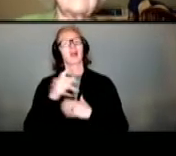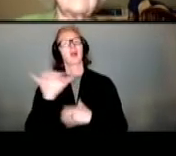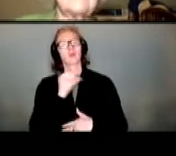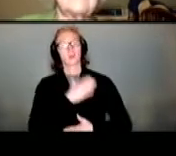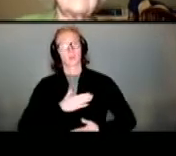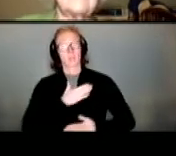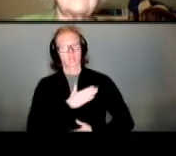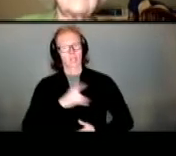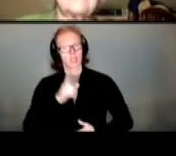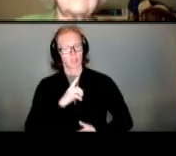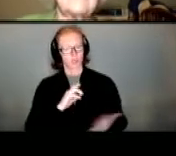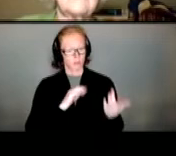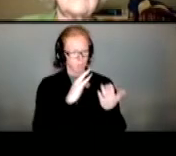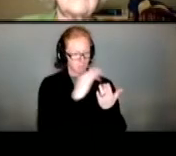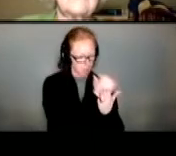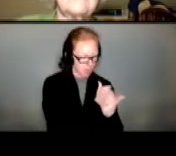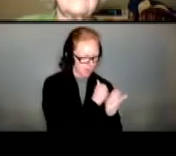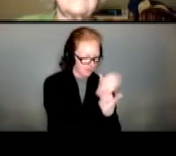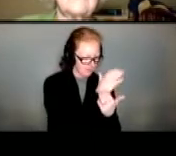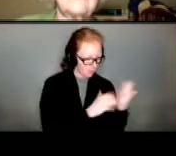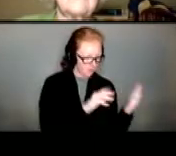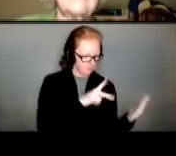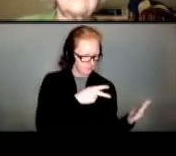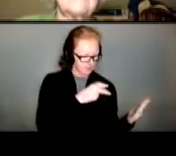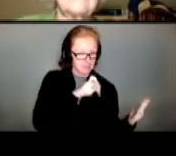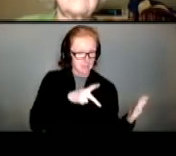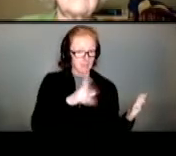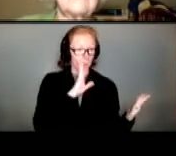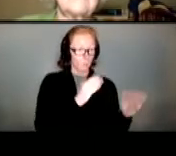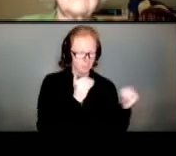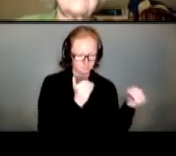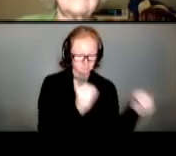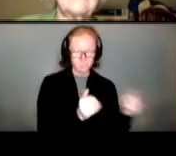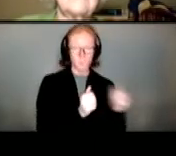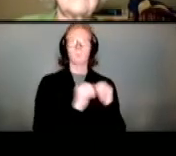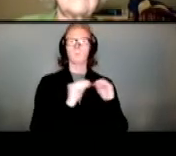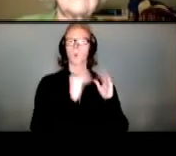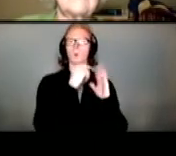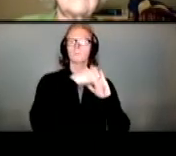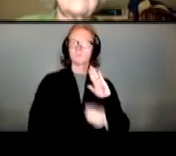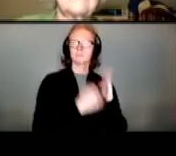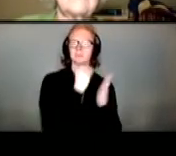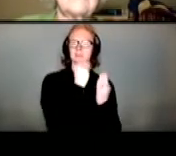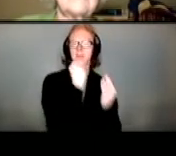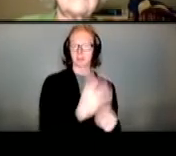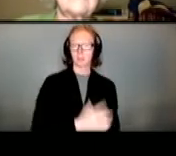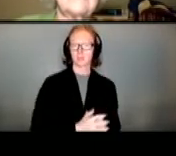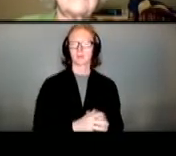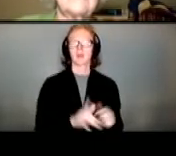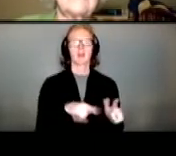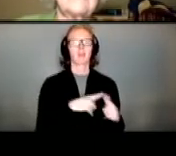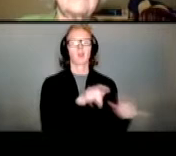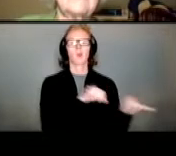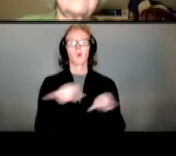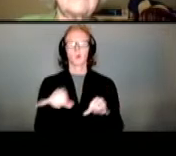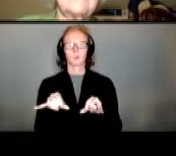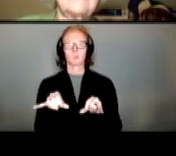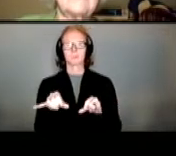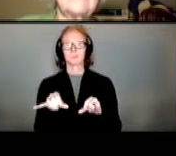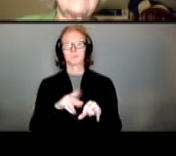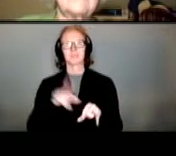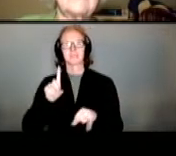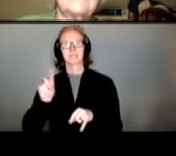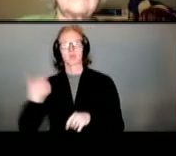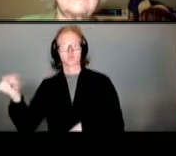are gathering that PCCEP is moving forward with getting some information on that. And also that as part of what DOJ